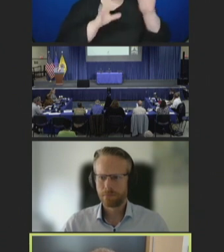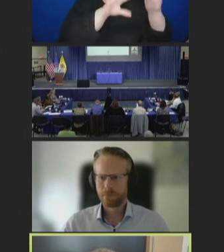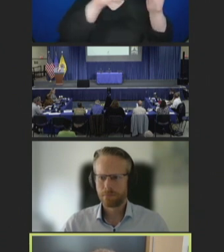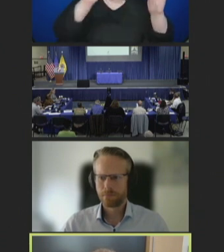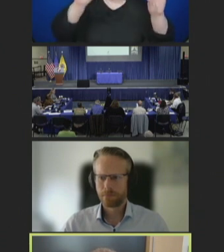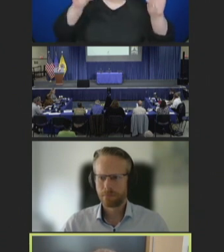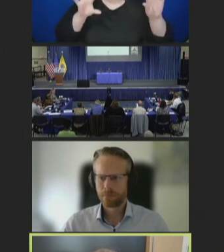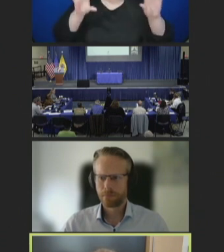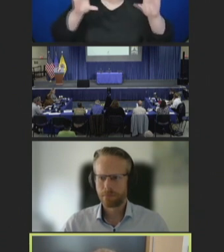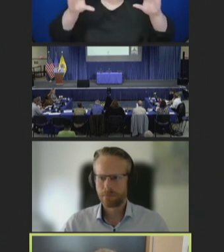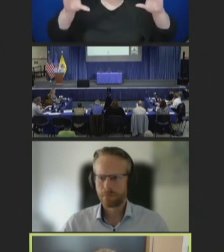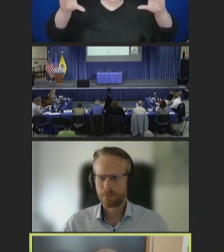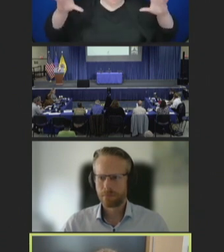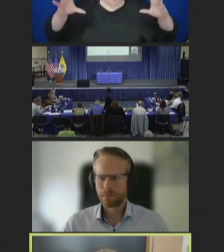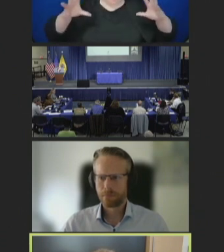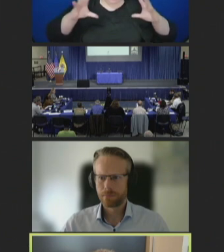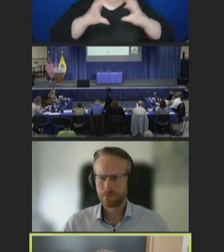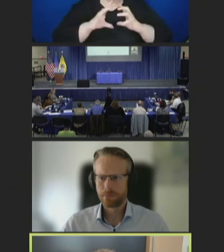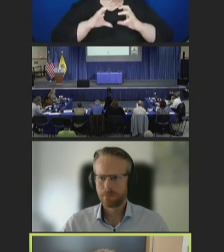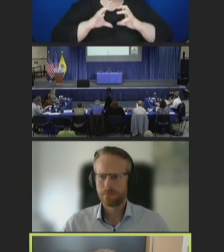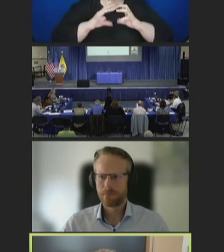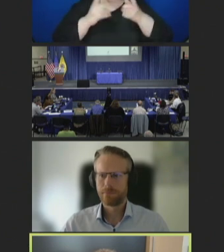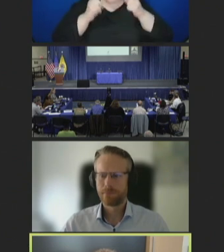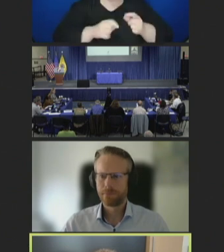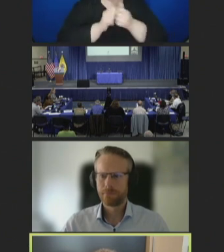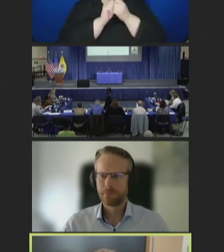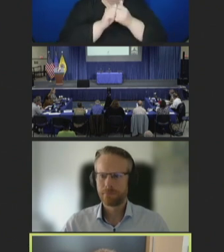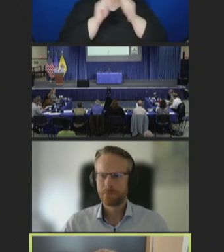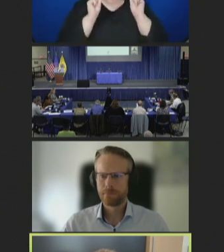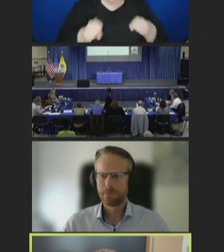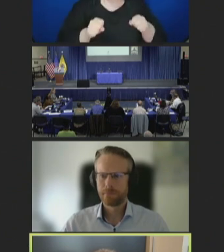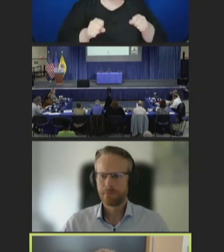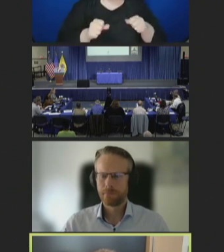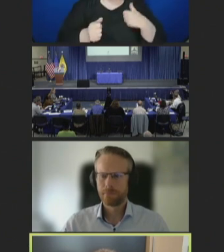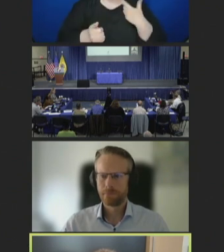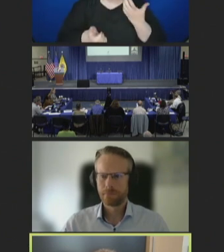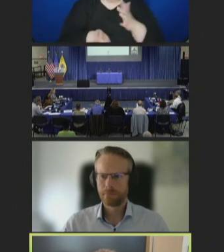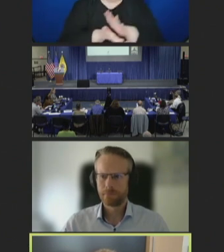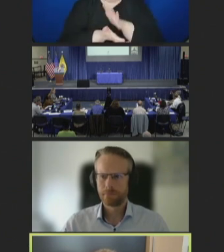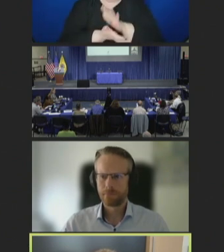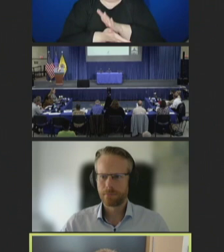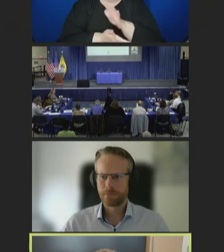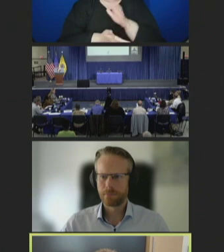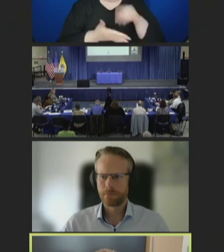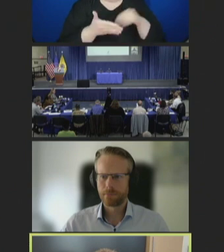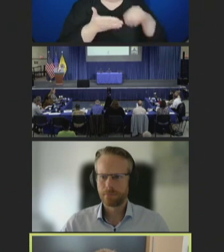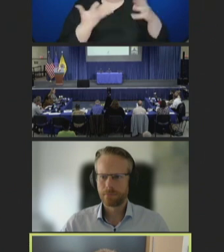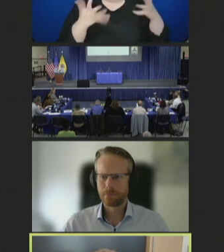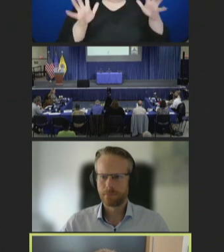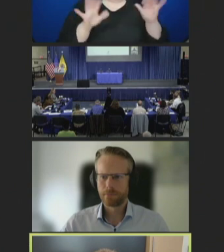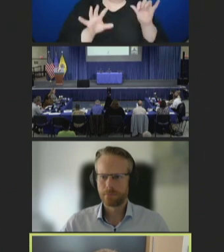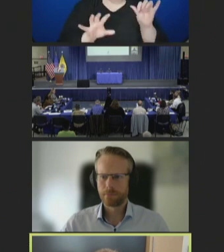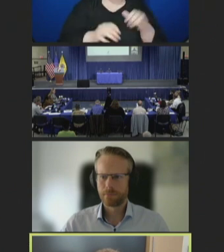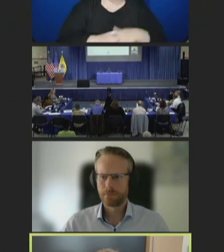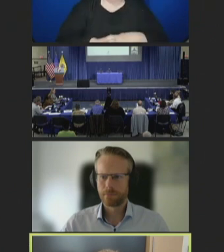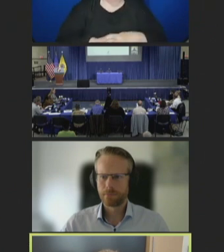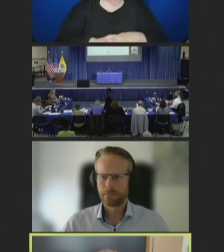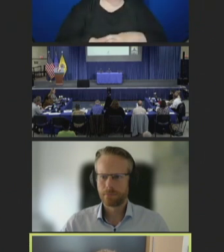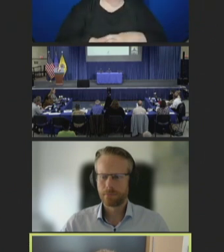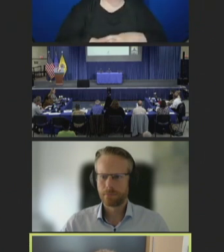but all this can happen already, and we are about to submit that paper again. There is a large collaboration with the Bill Lab.